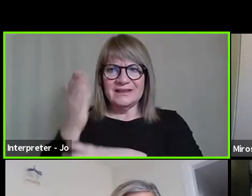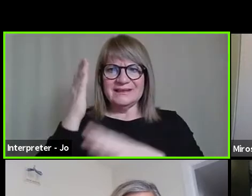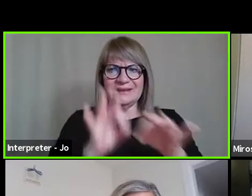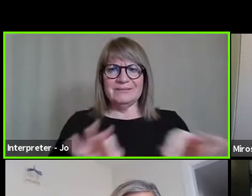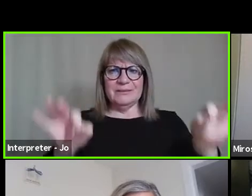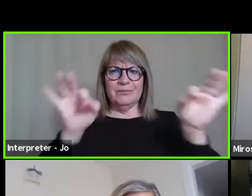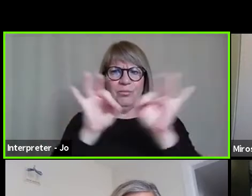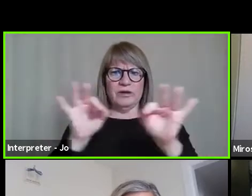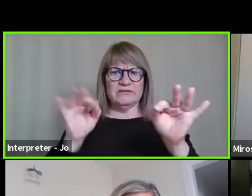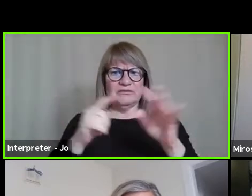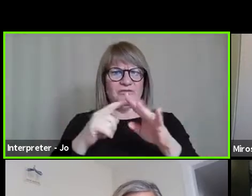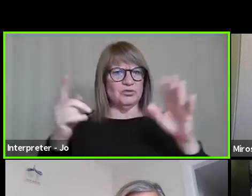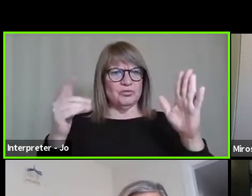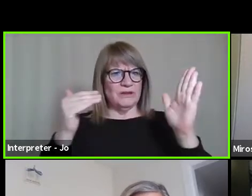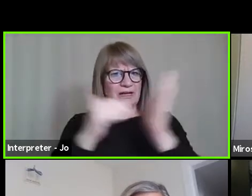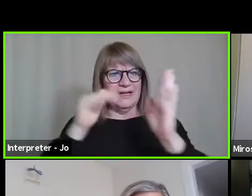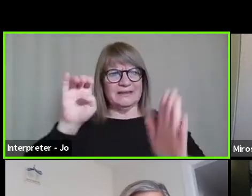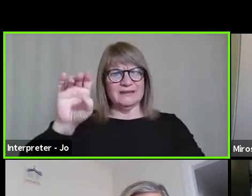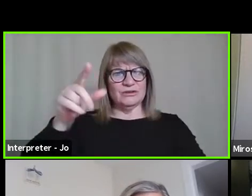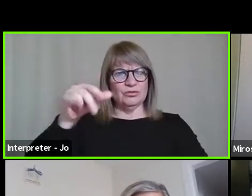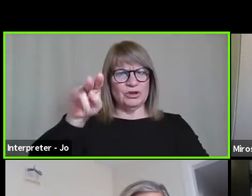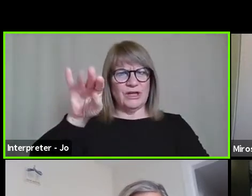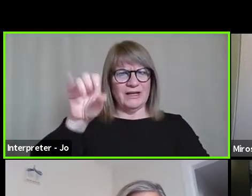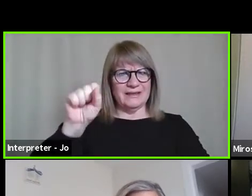thinking early and often